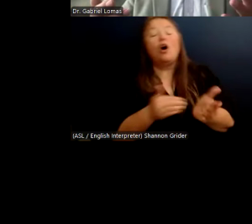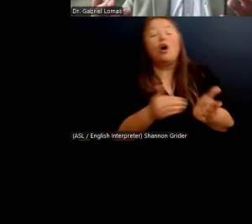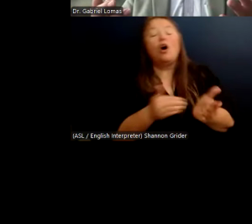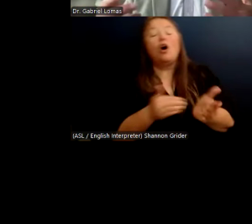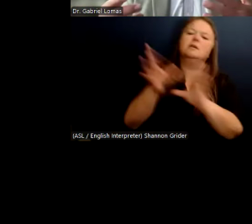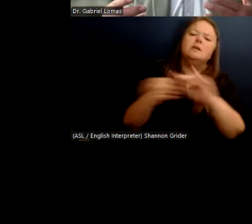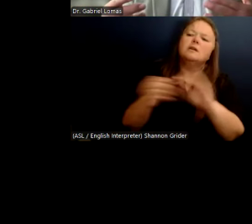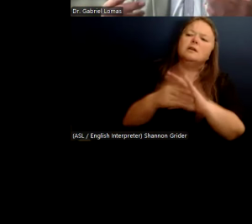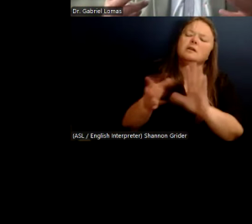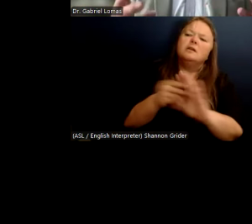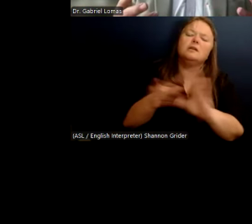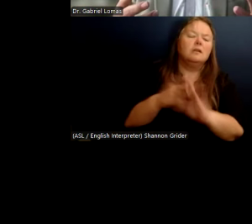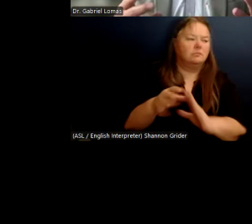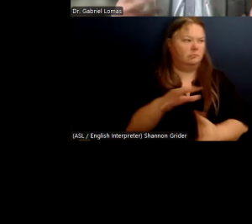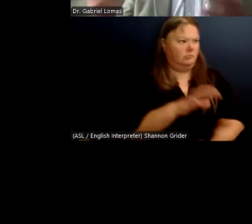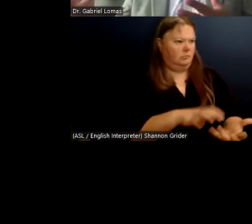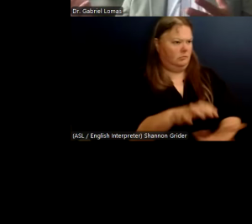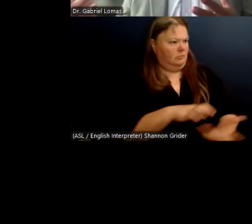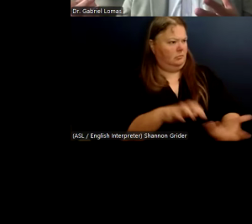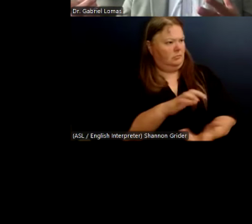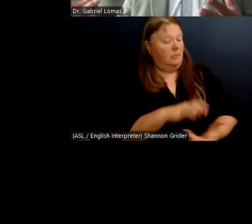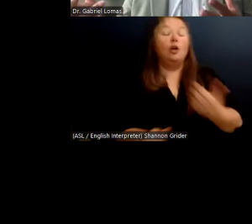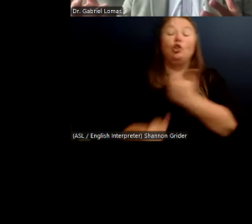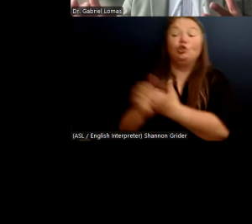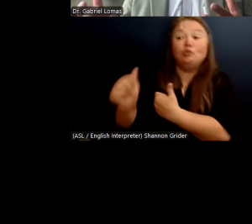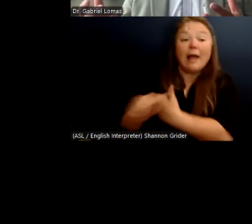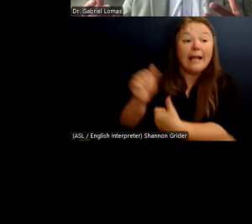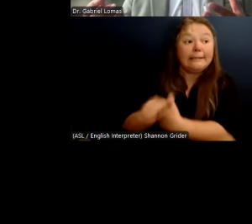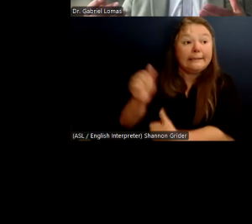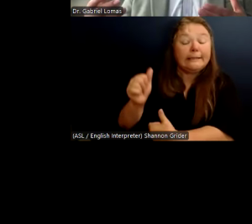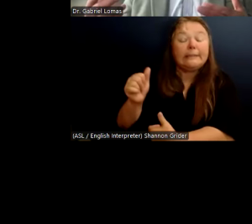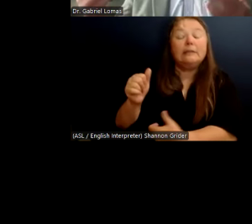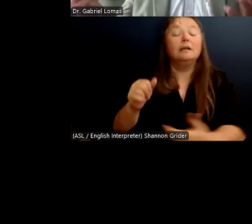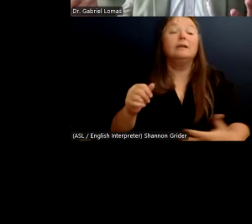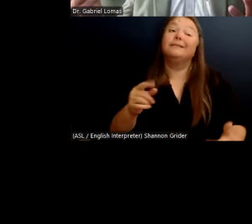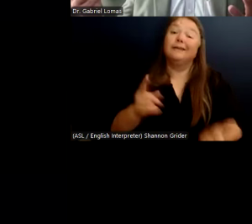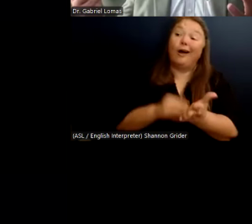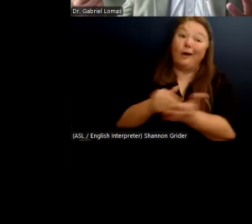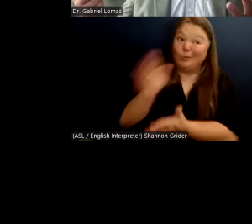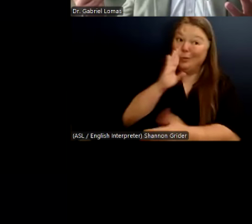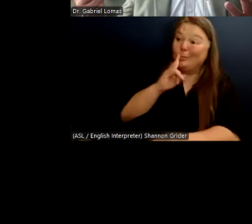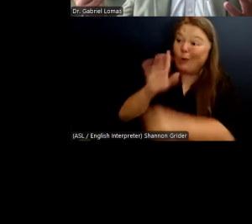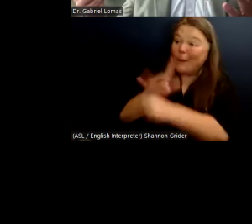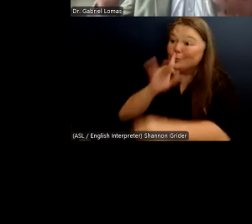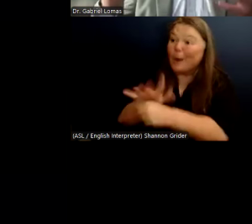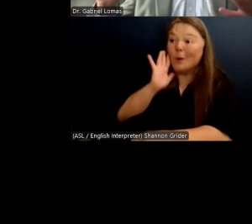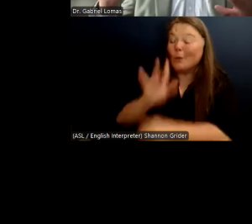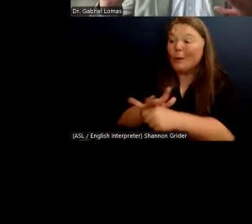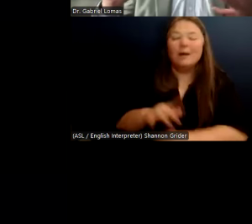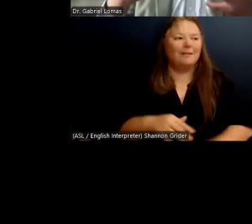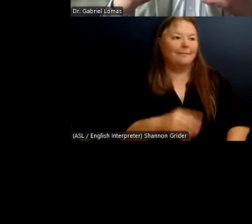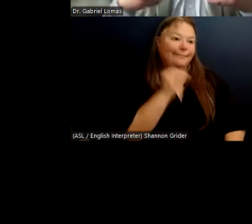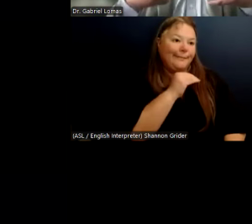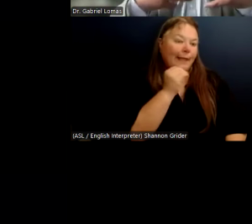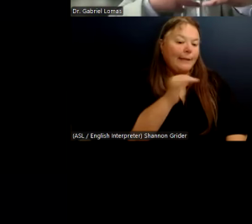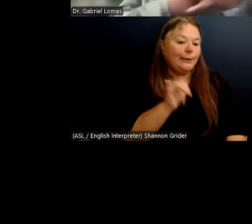them, or they will sometimes use a promise, which is also a lie, oftentimes. And deaf people will often, typically developing